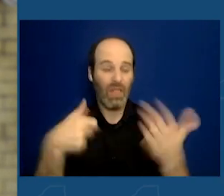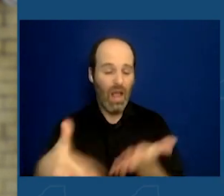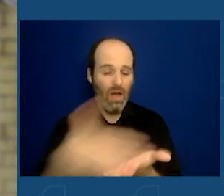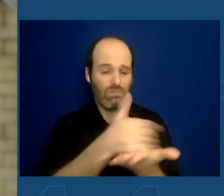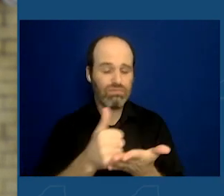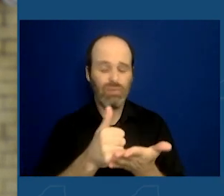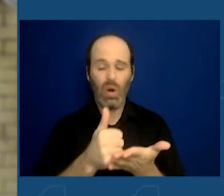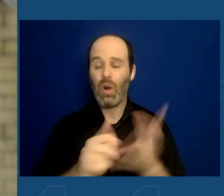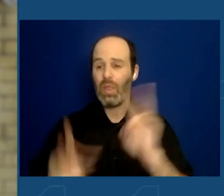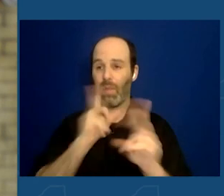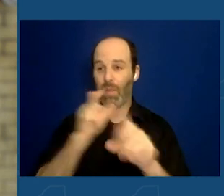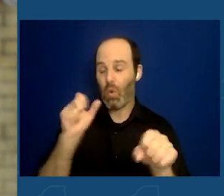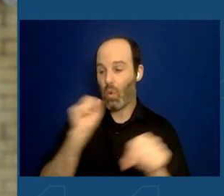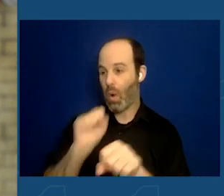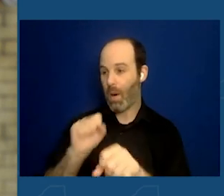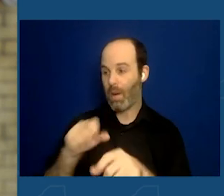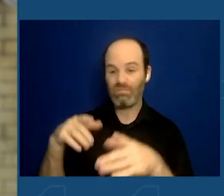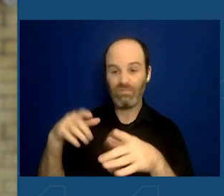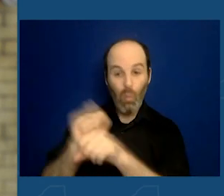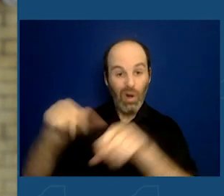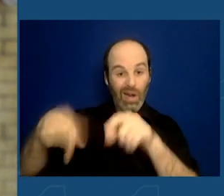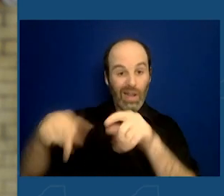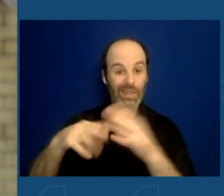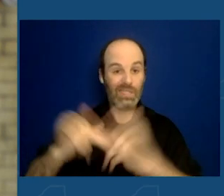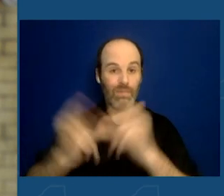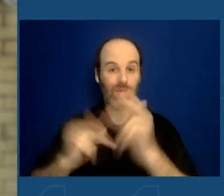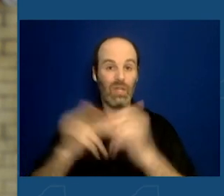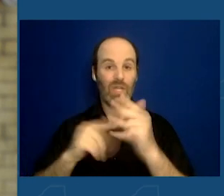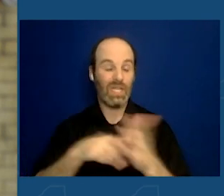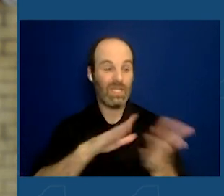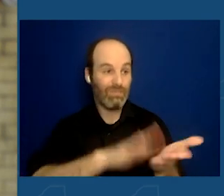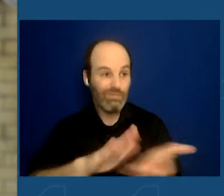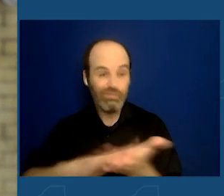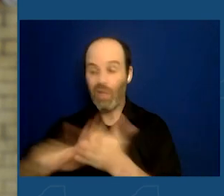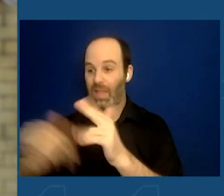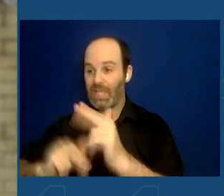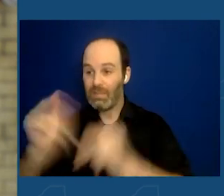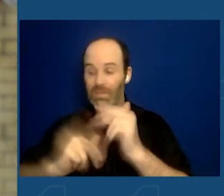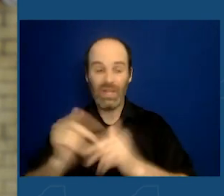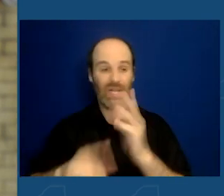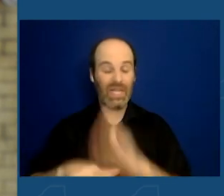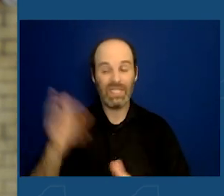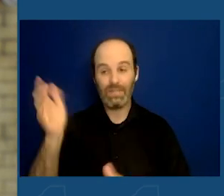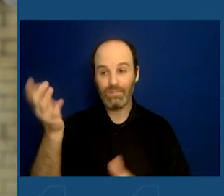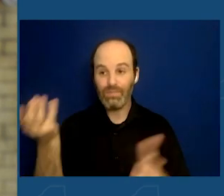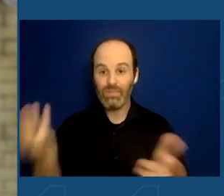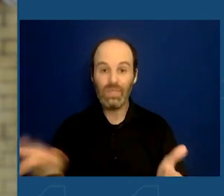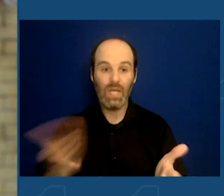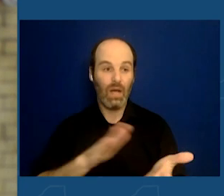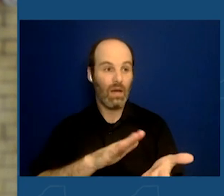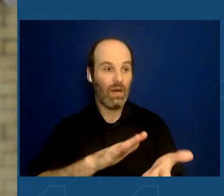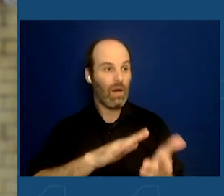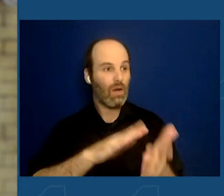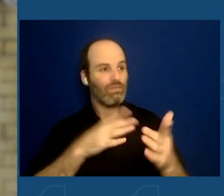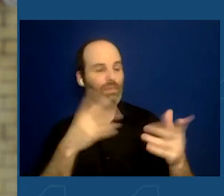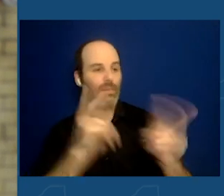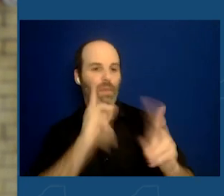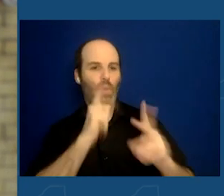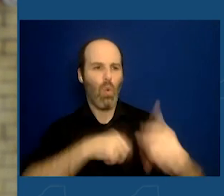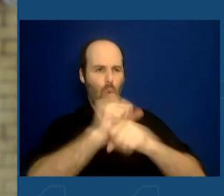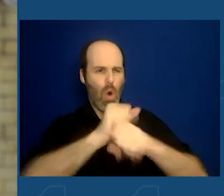these buildings, the people who are servicing these buildings, the people who pick up the garbage in these buildings, who are at crossing guards in front of these buildings, who